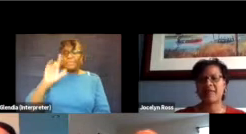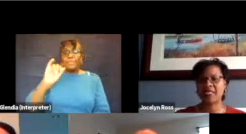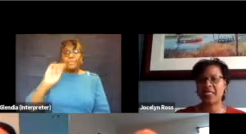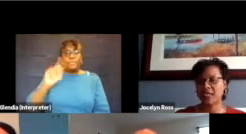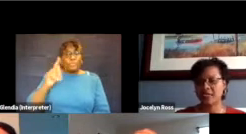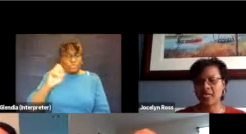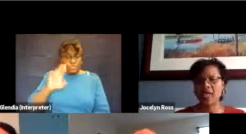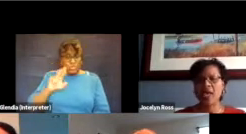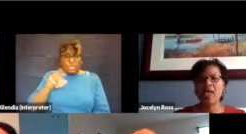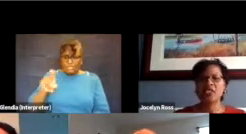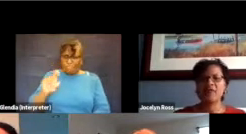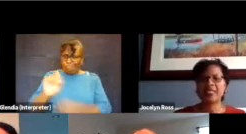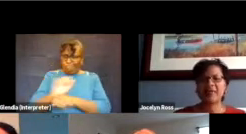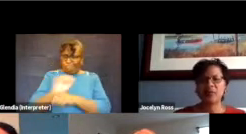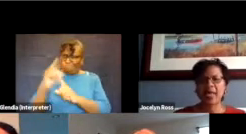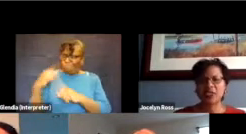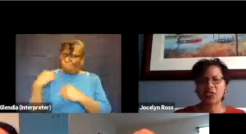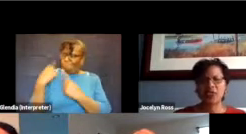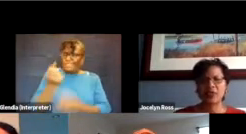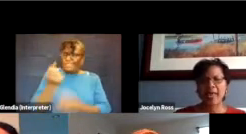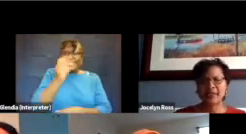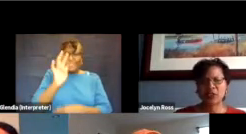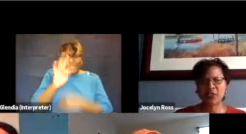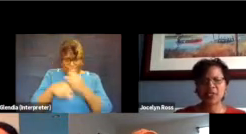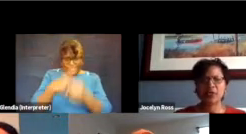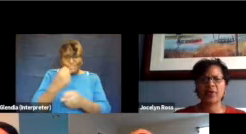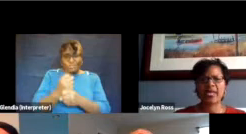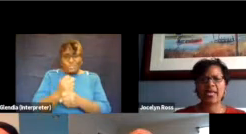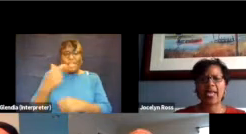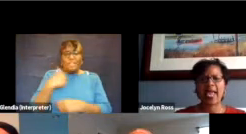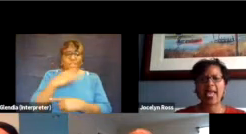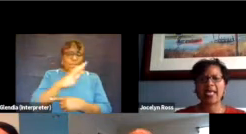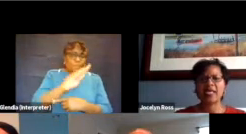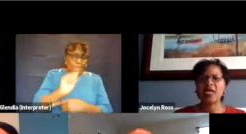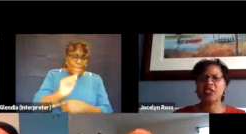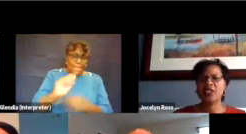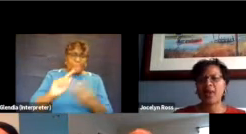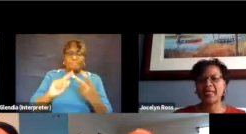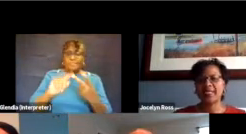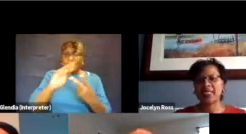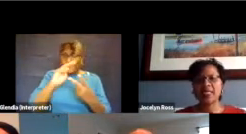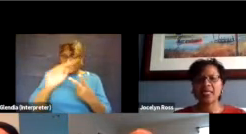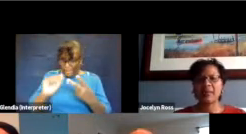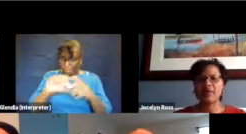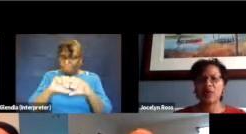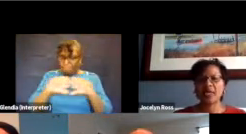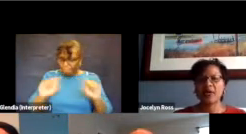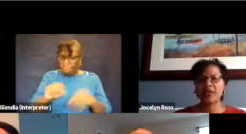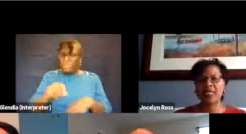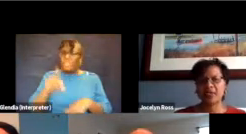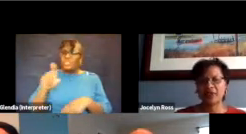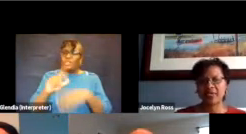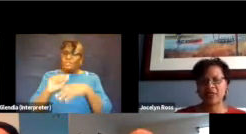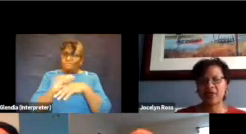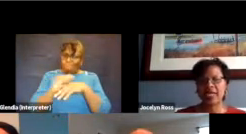over 17 years. She received her bachelor's and her master's degree, and she practiced clinically before getting